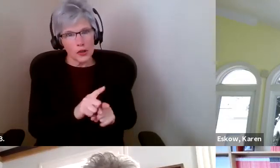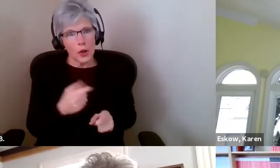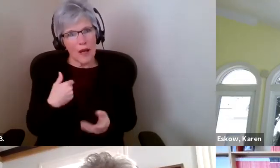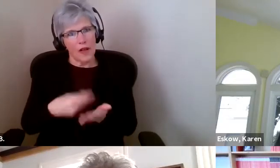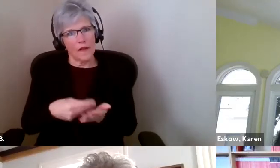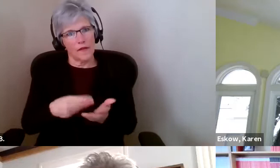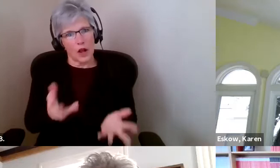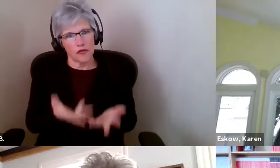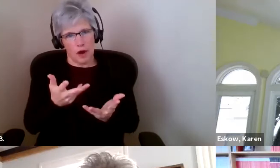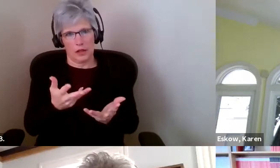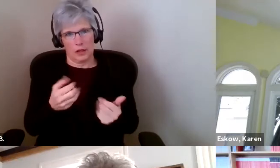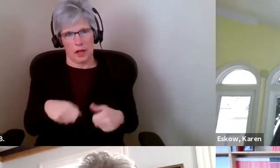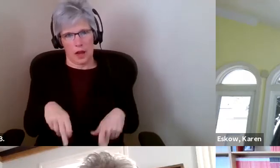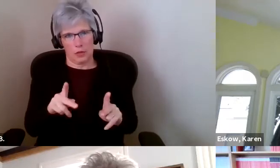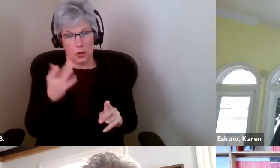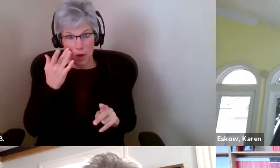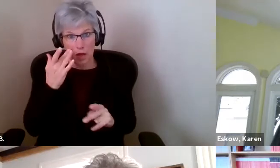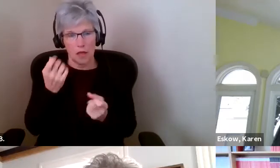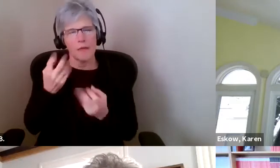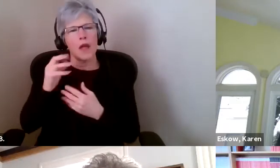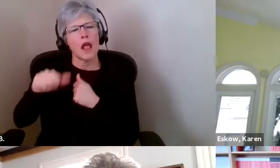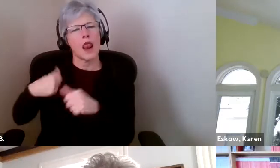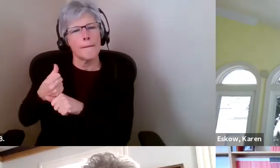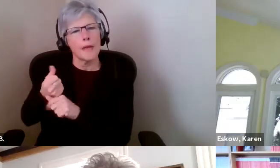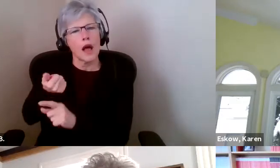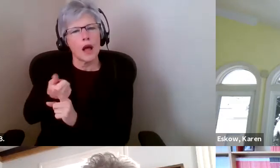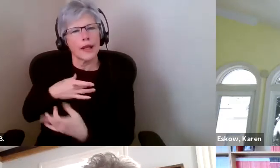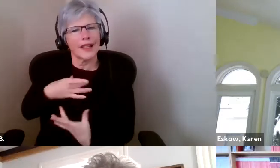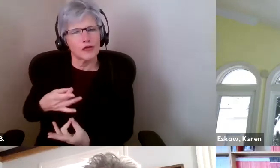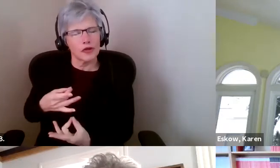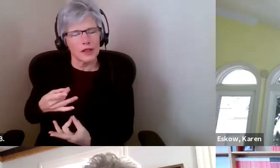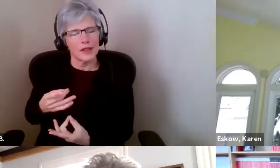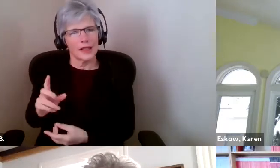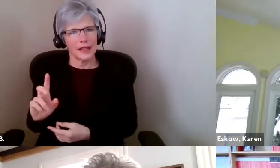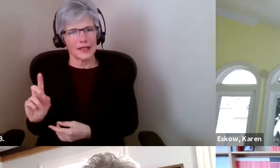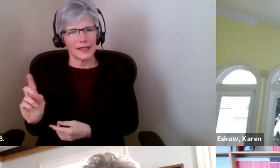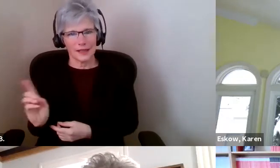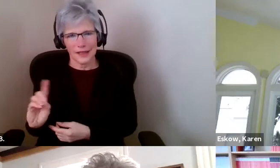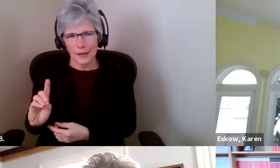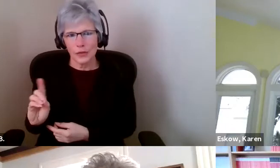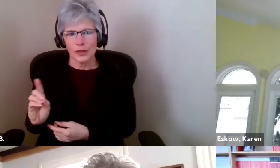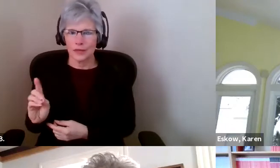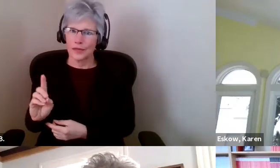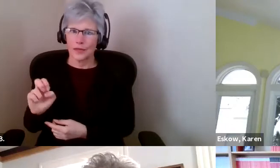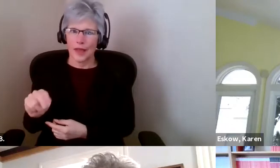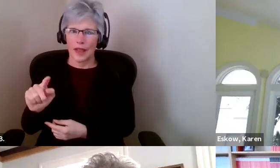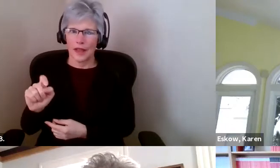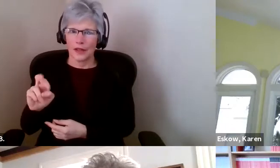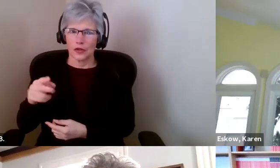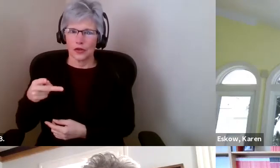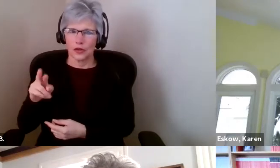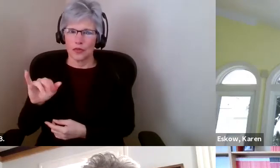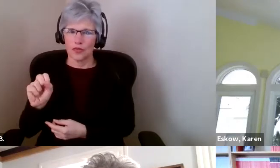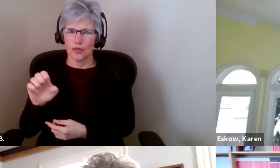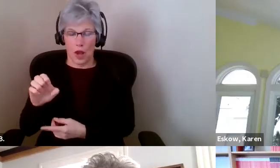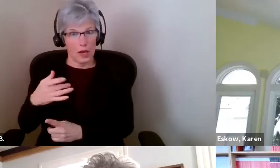because many of our alumni who are interested in the democratic enterprise will find this very interesting and very